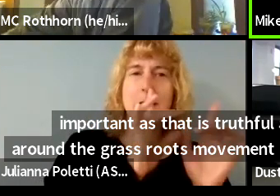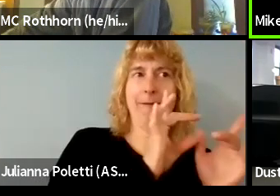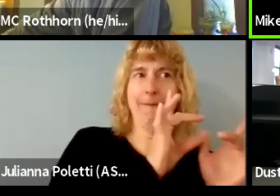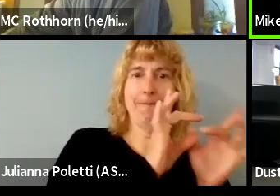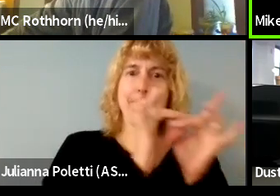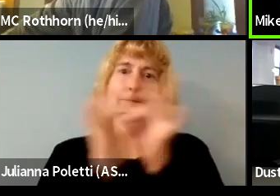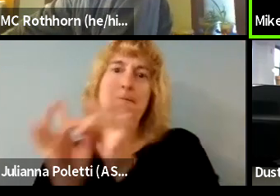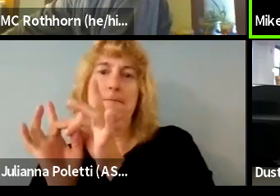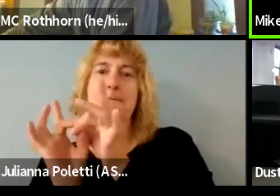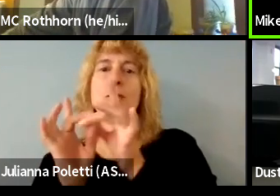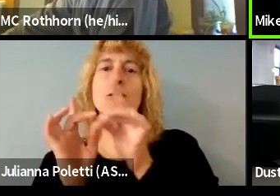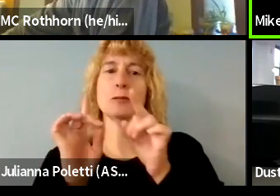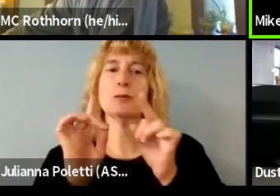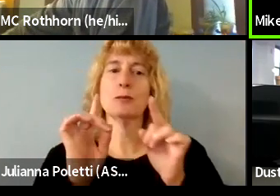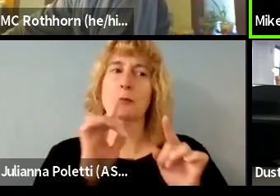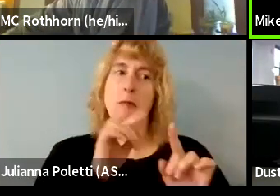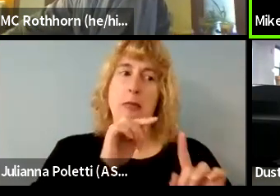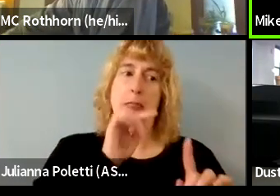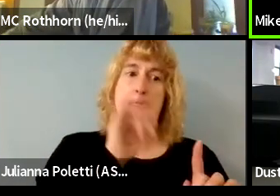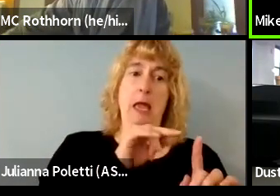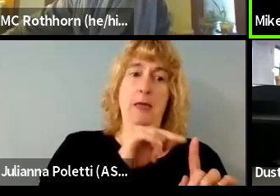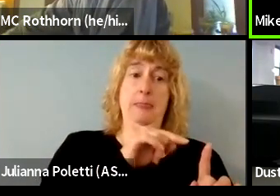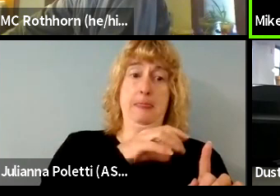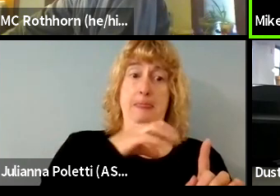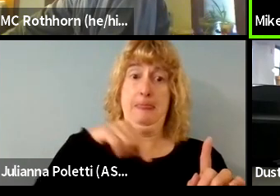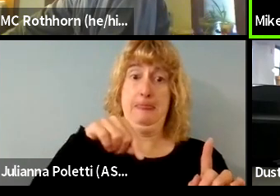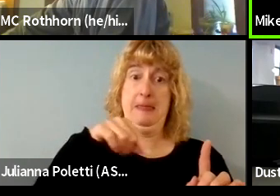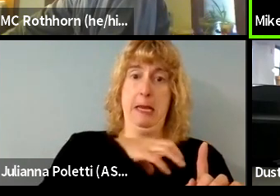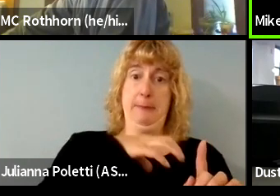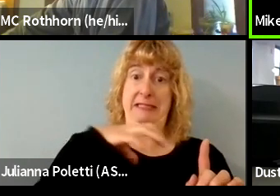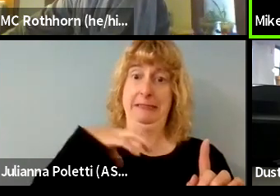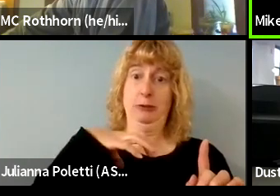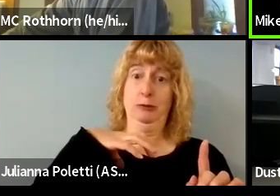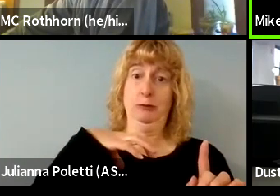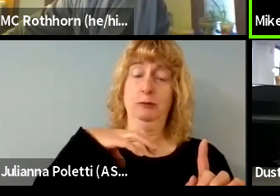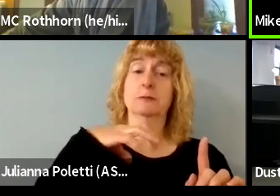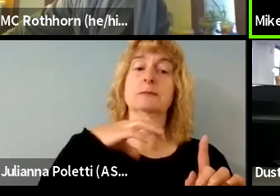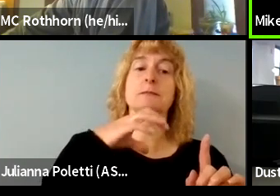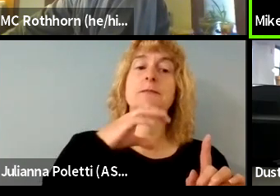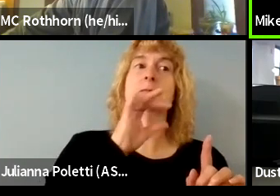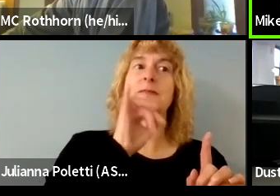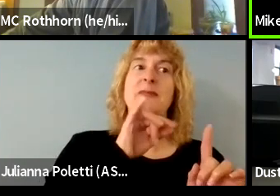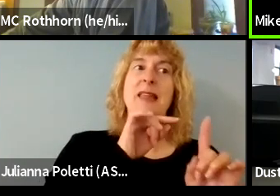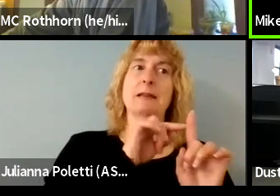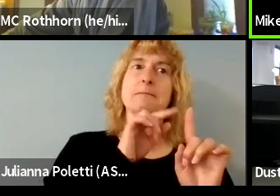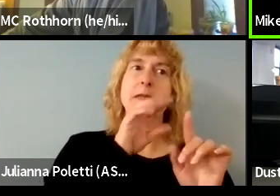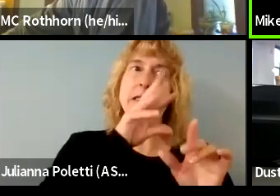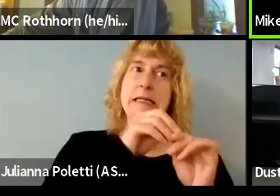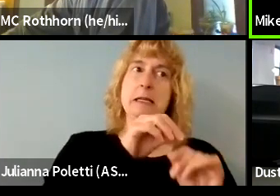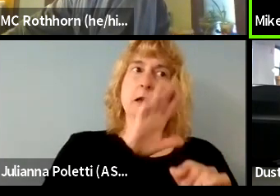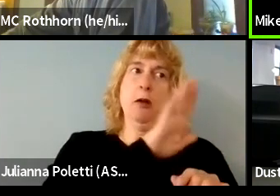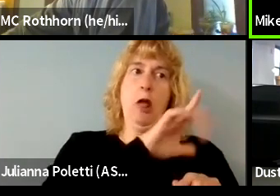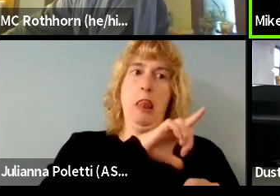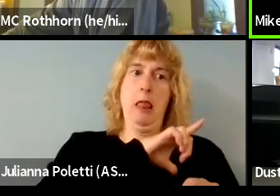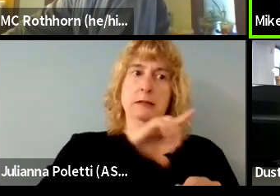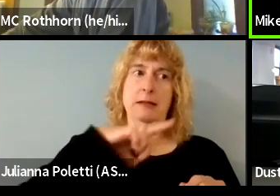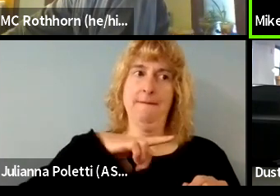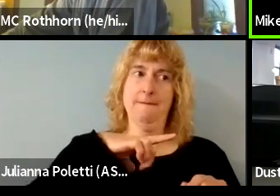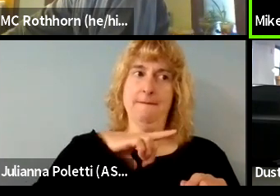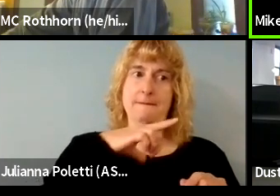that, could, again, the commission being located within the legislative branch versus those parts of the